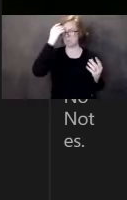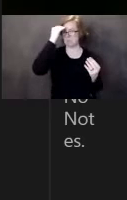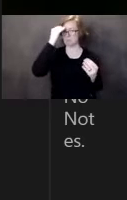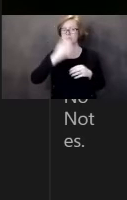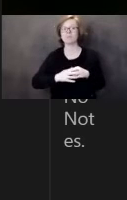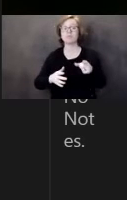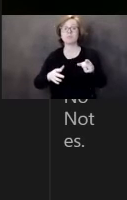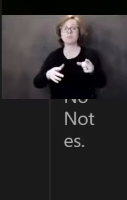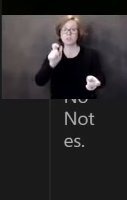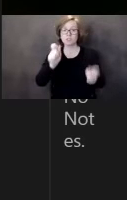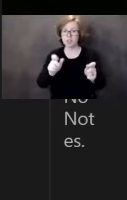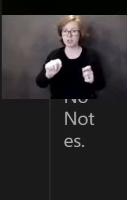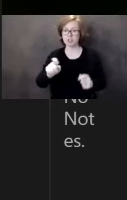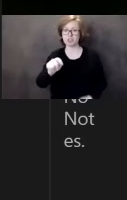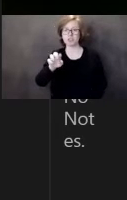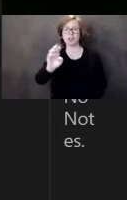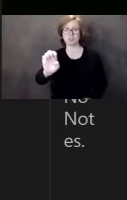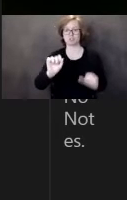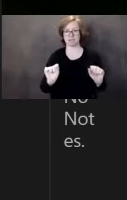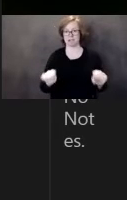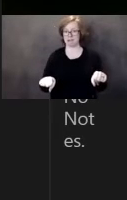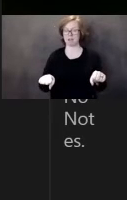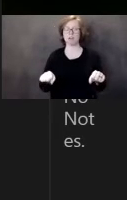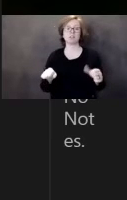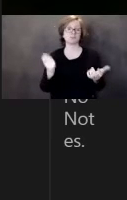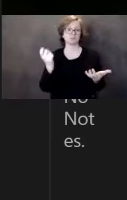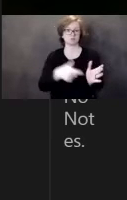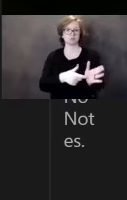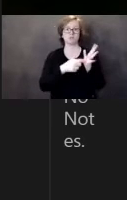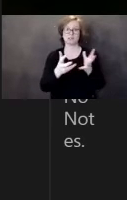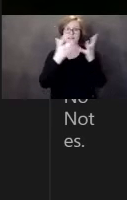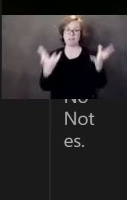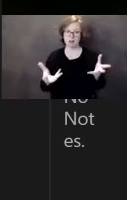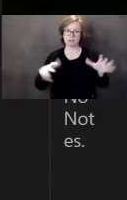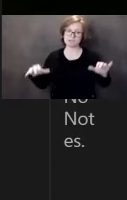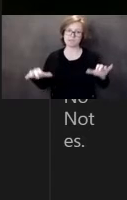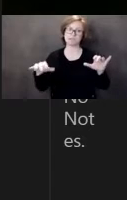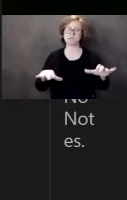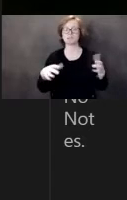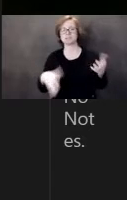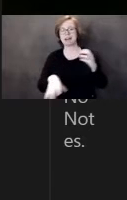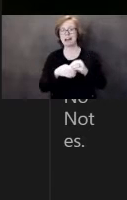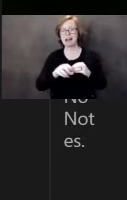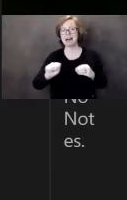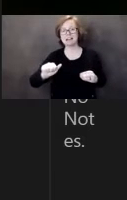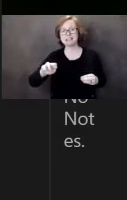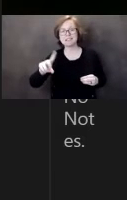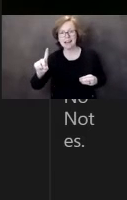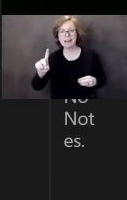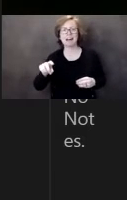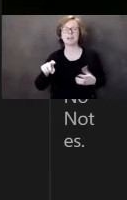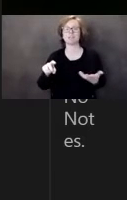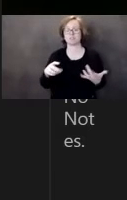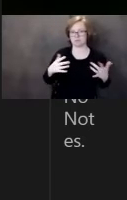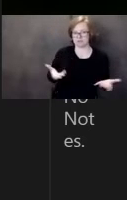a lot of material, a lot of addition. It's expensive. You have to add sand if you're clay like we are,